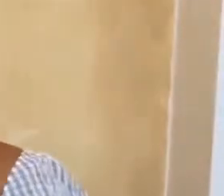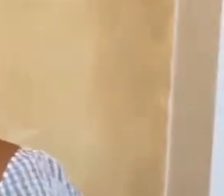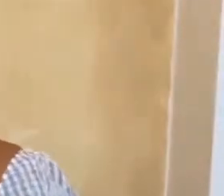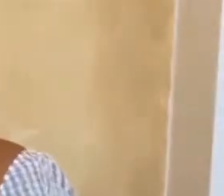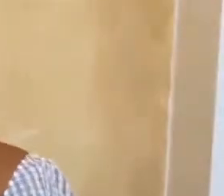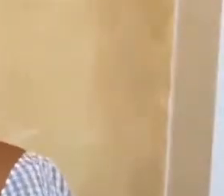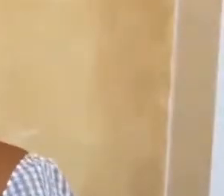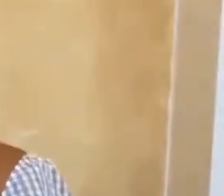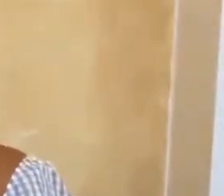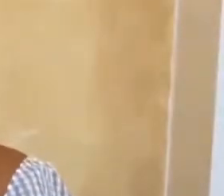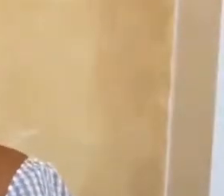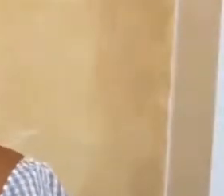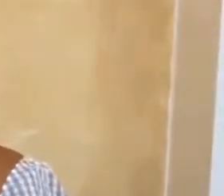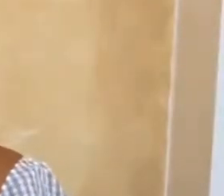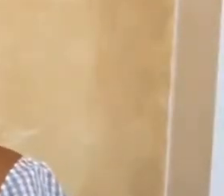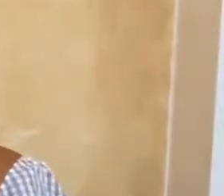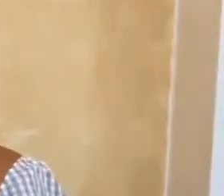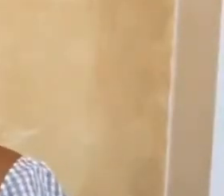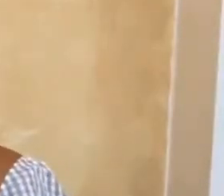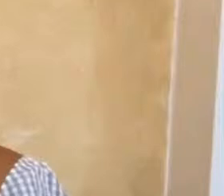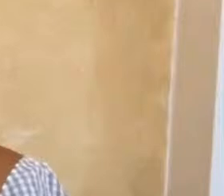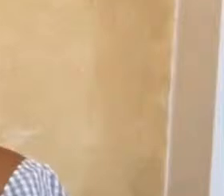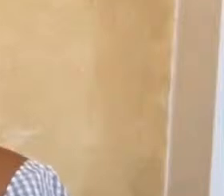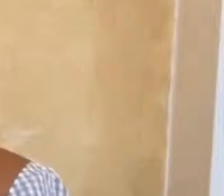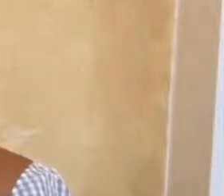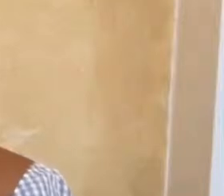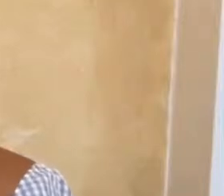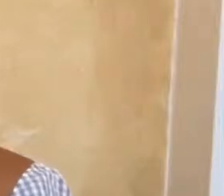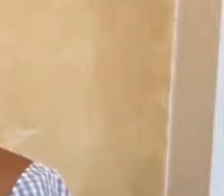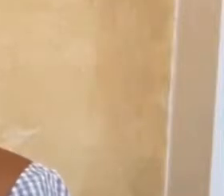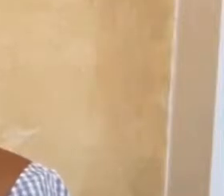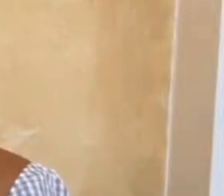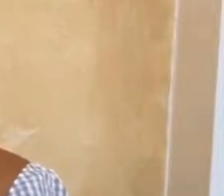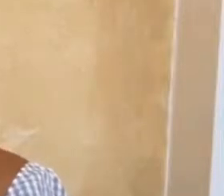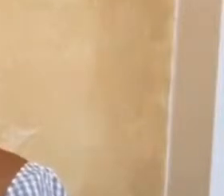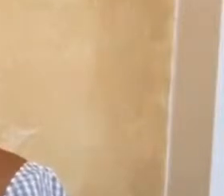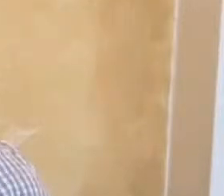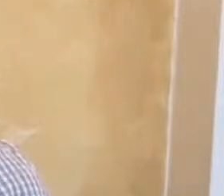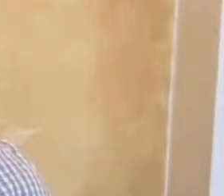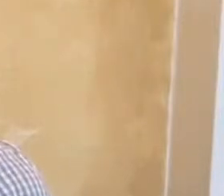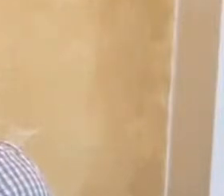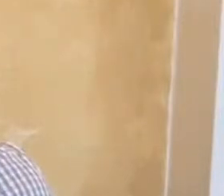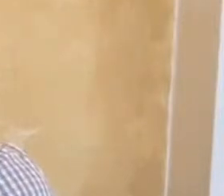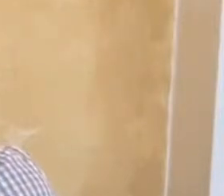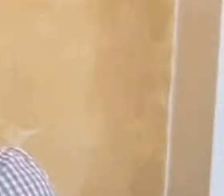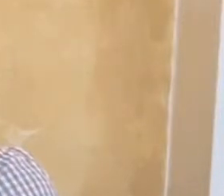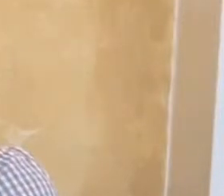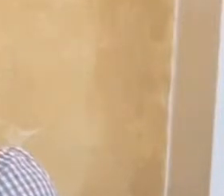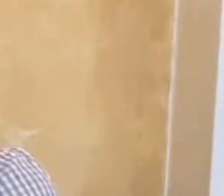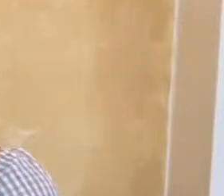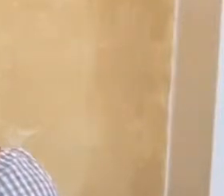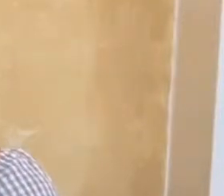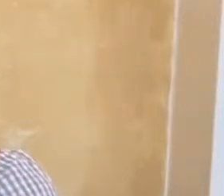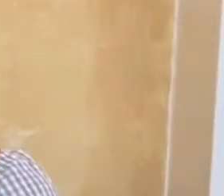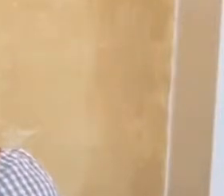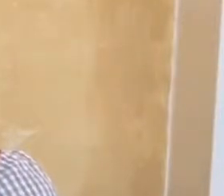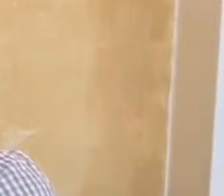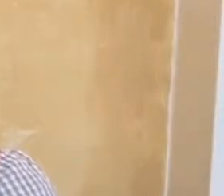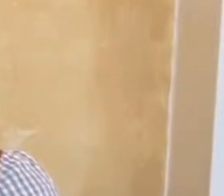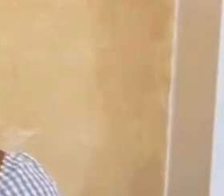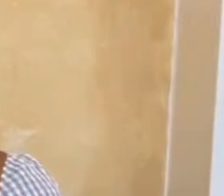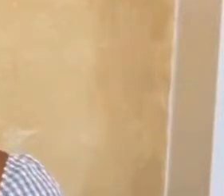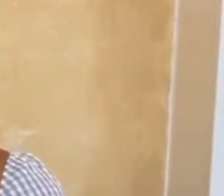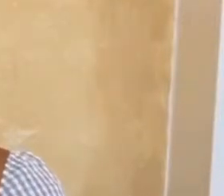church. And I always thought that was really interesting. I used to be